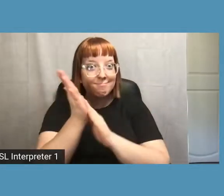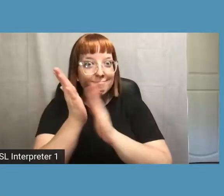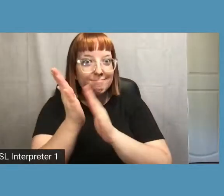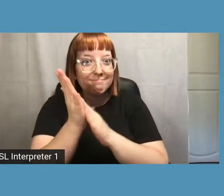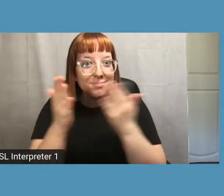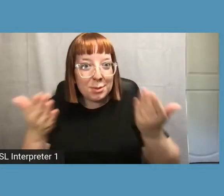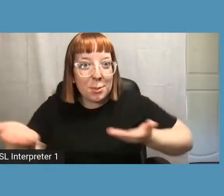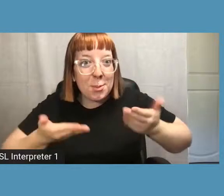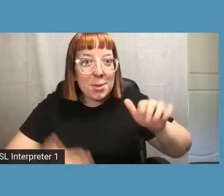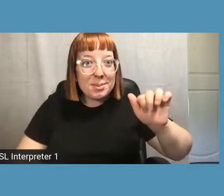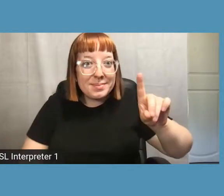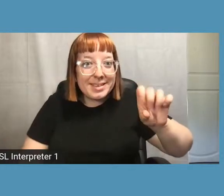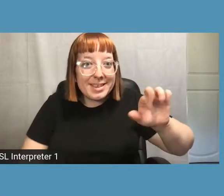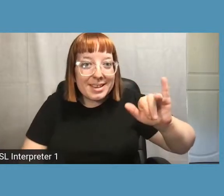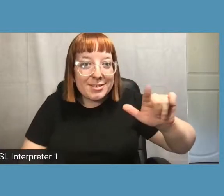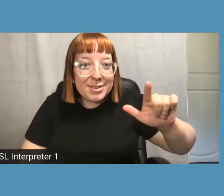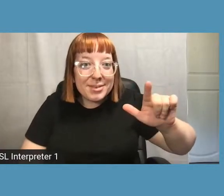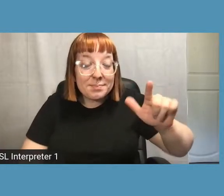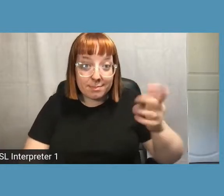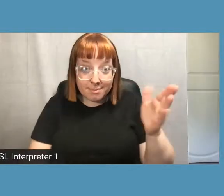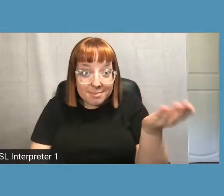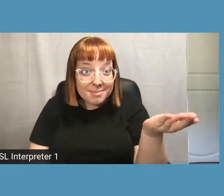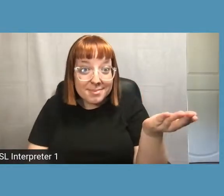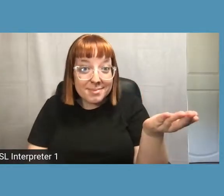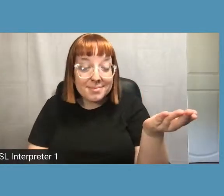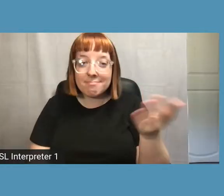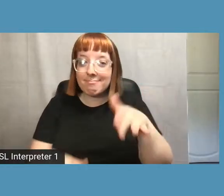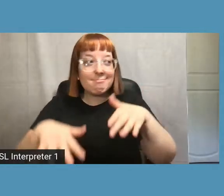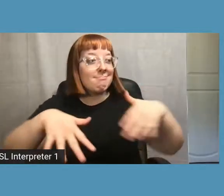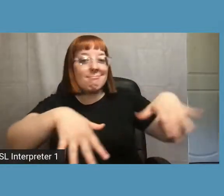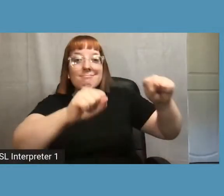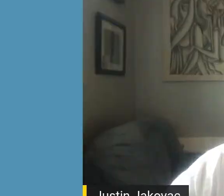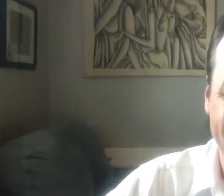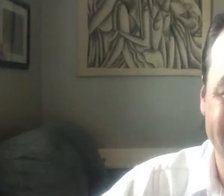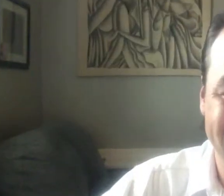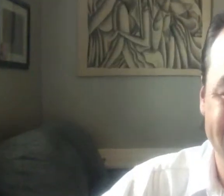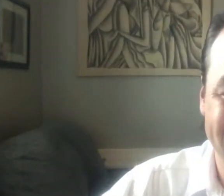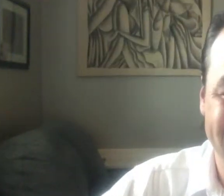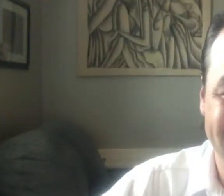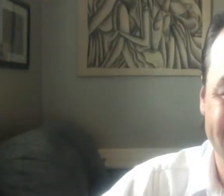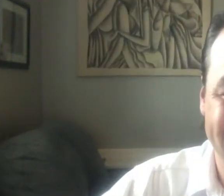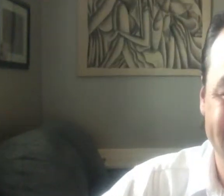let's begin. Adriel, take it away.